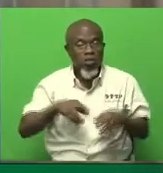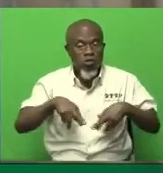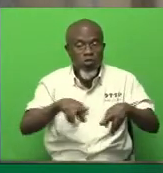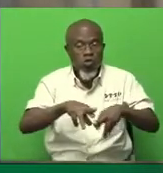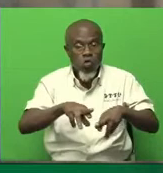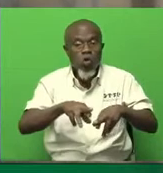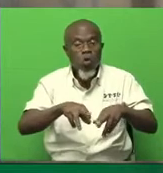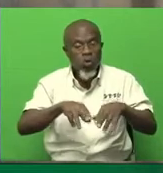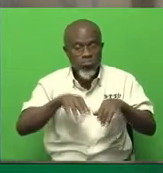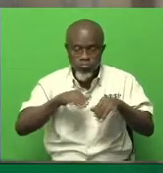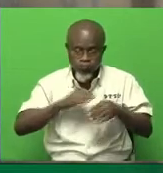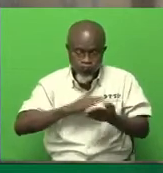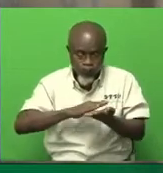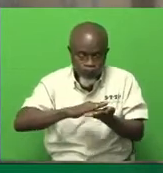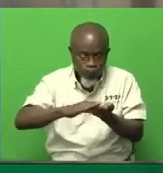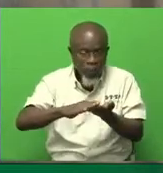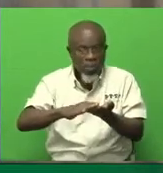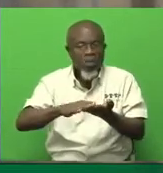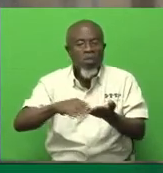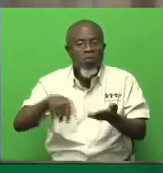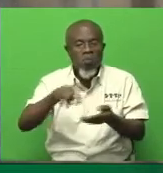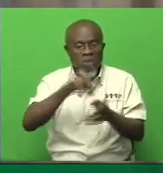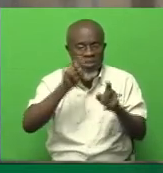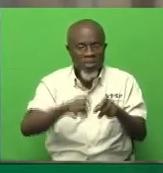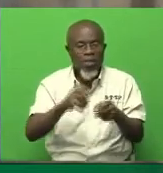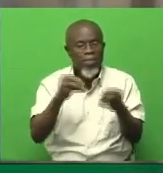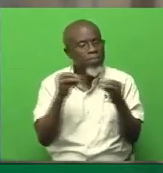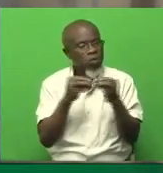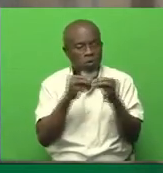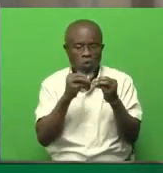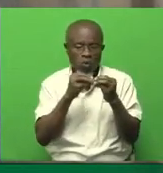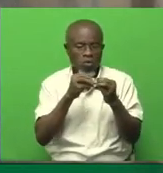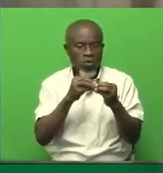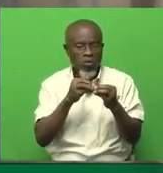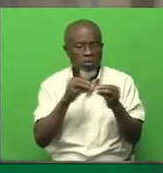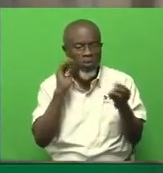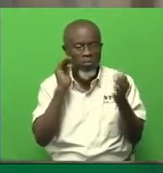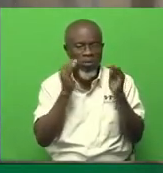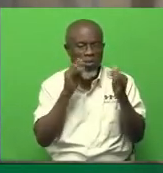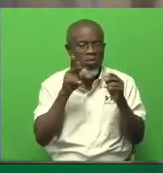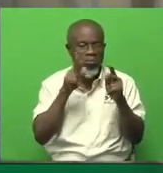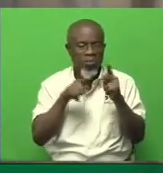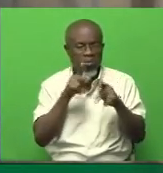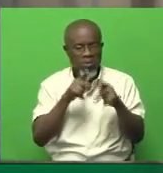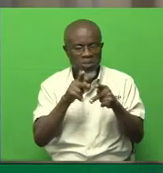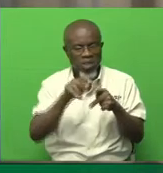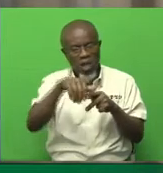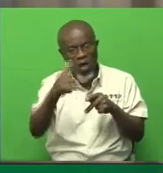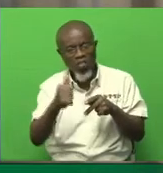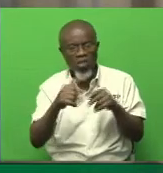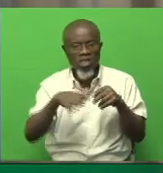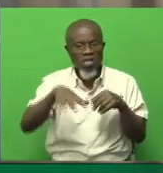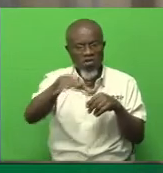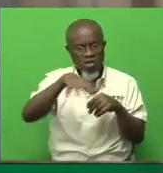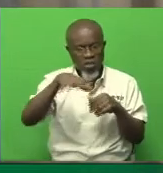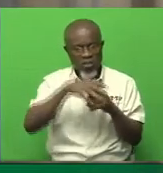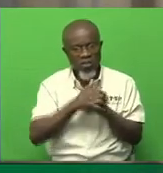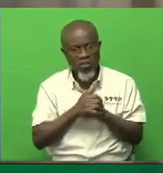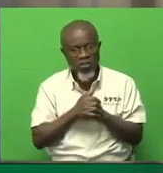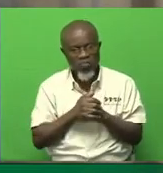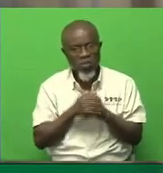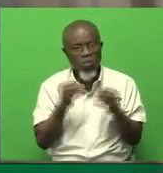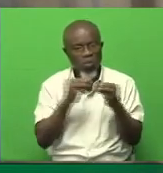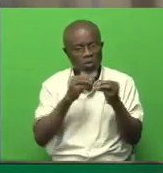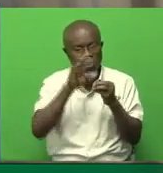but bring it down to South we need it more than them Madam speaker Madam speaker the minister in his in